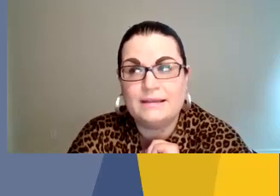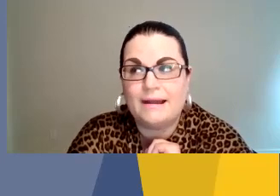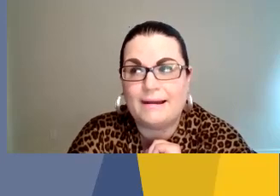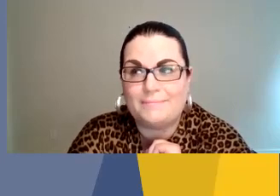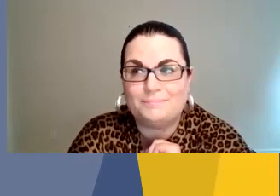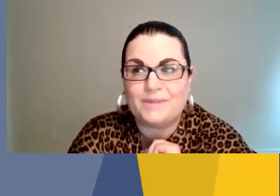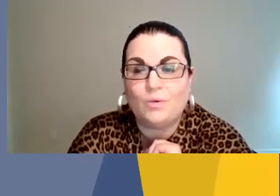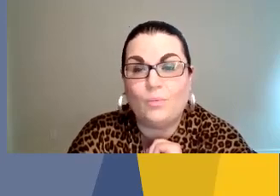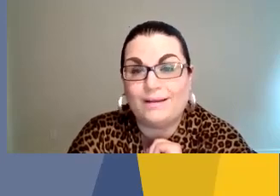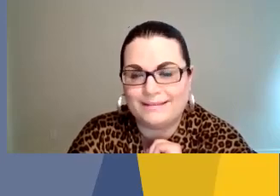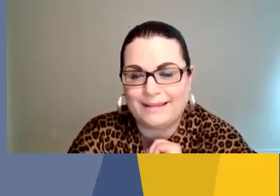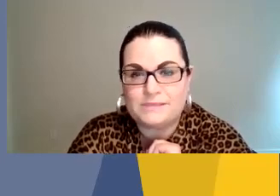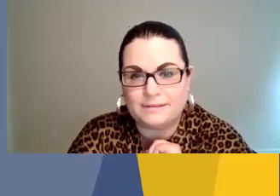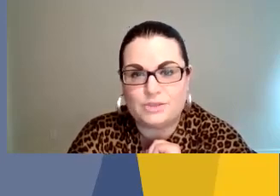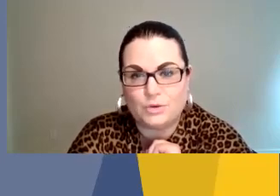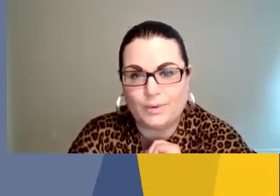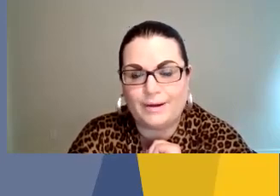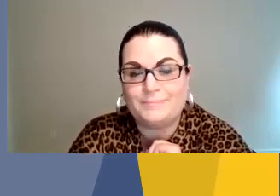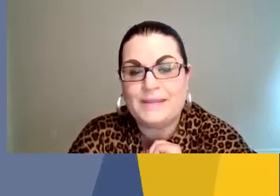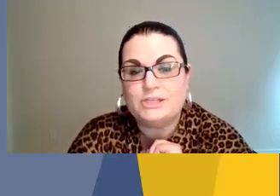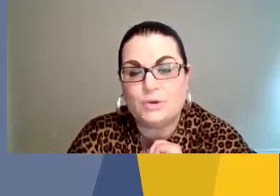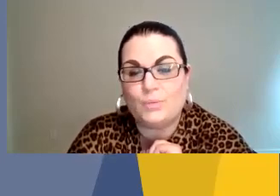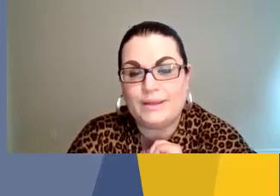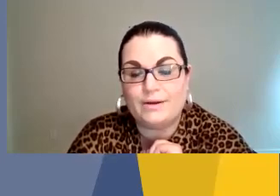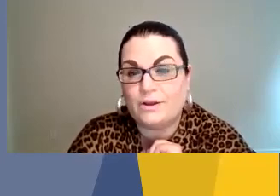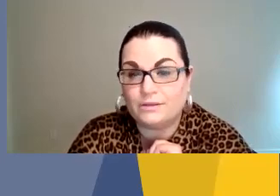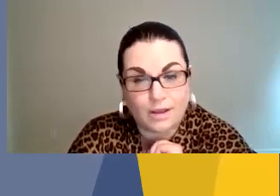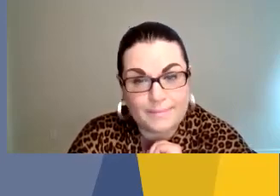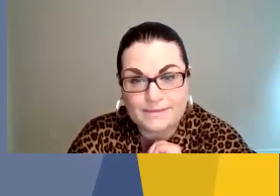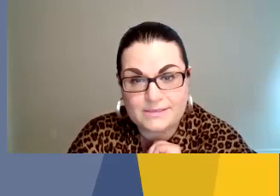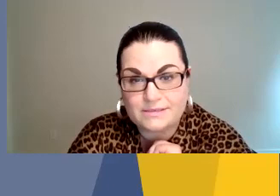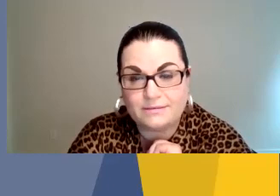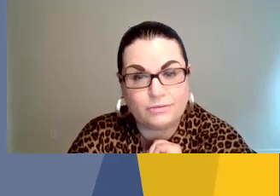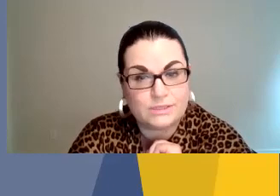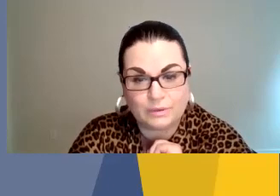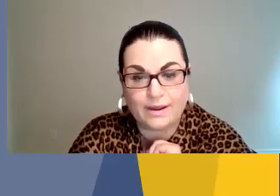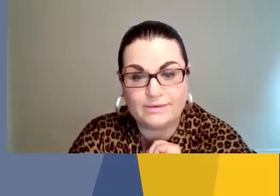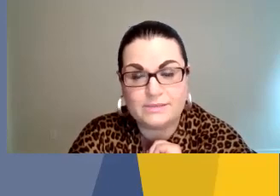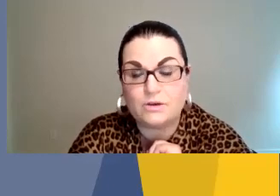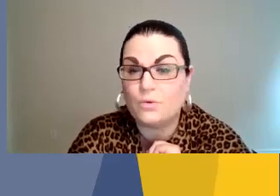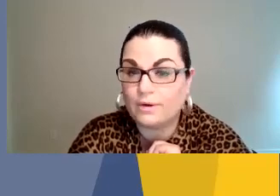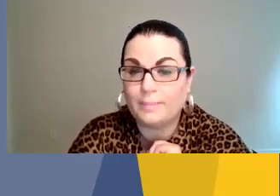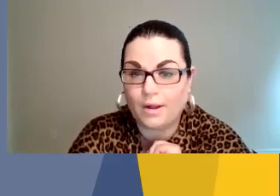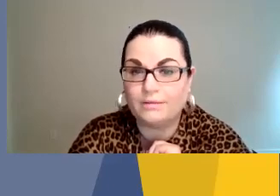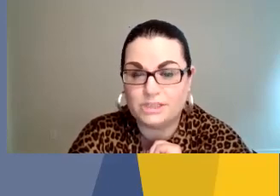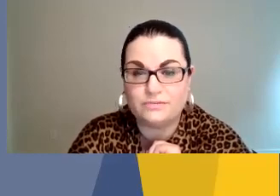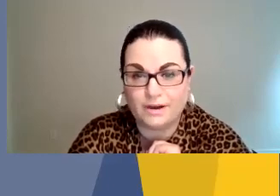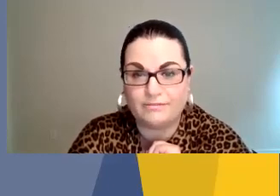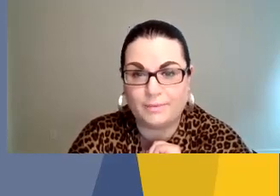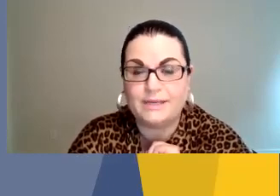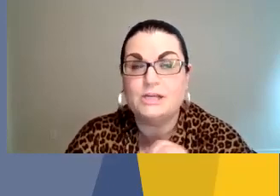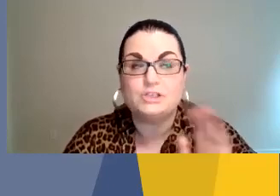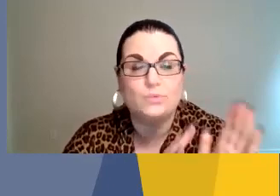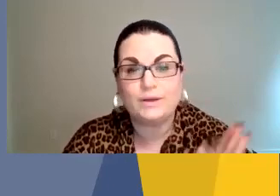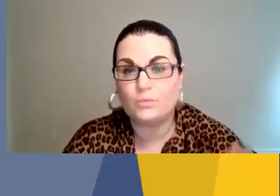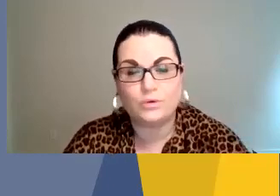really well encapsulates who we are. So we are not a lobbyist for suppliers, nor an apologist for